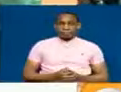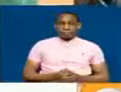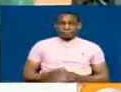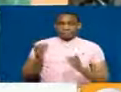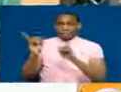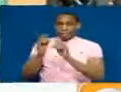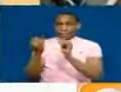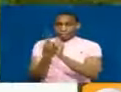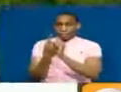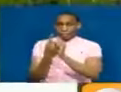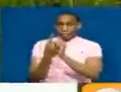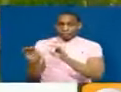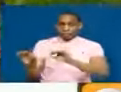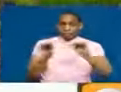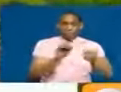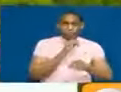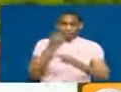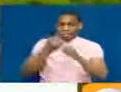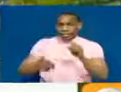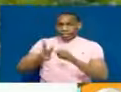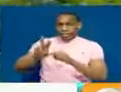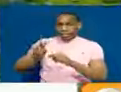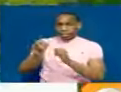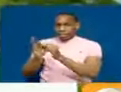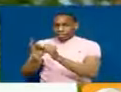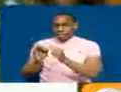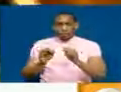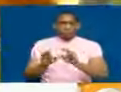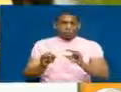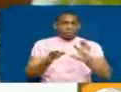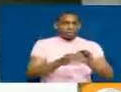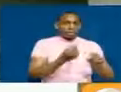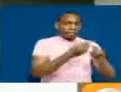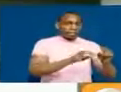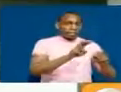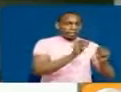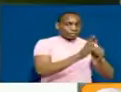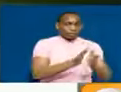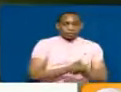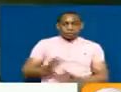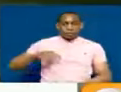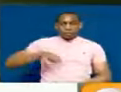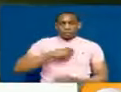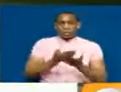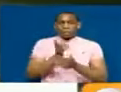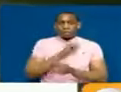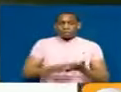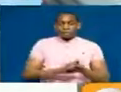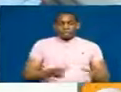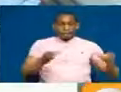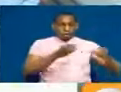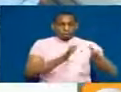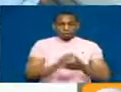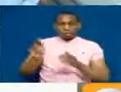And on the 11th, crossed over from the year 2013 to 2014. We are here with a